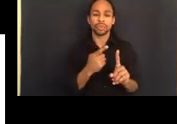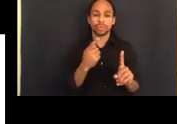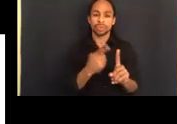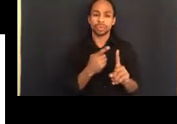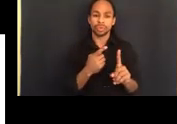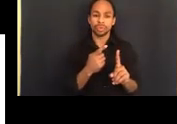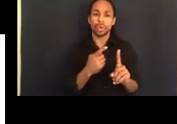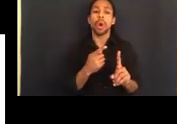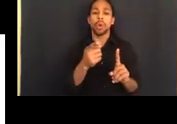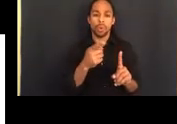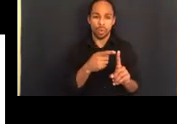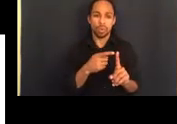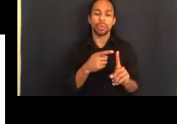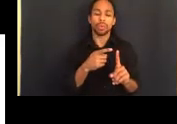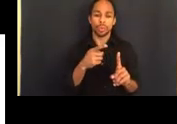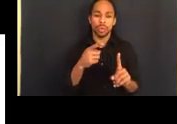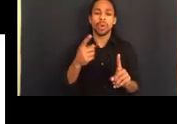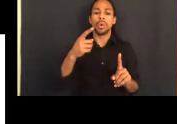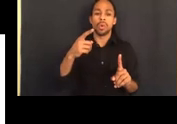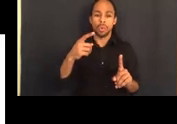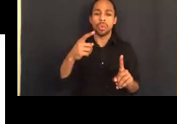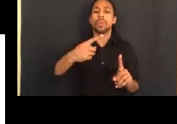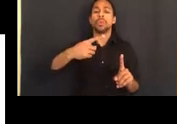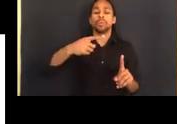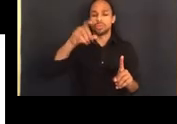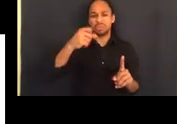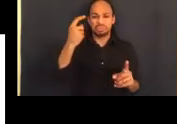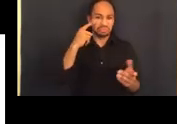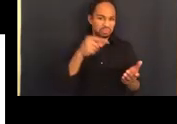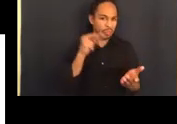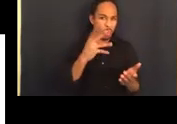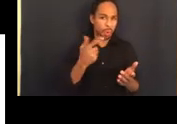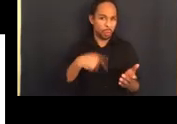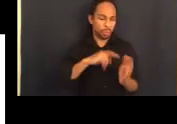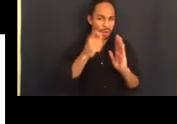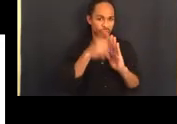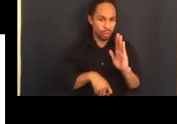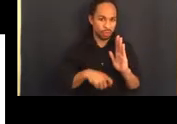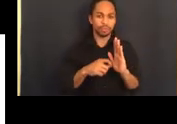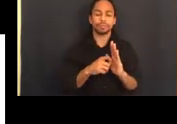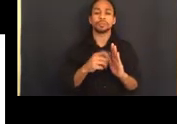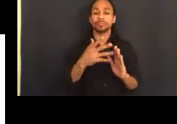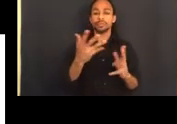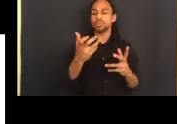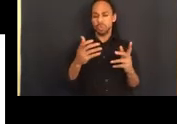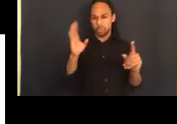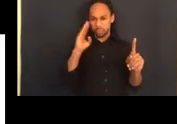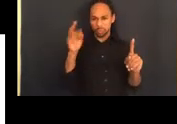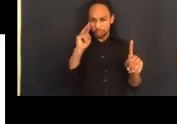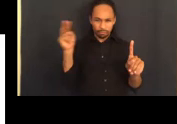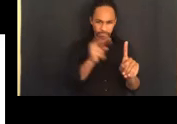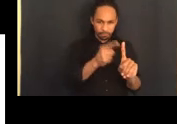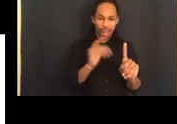issues. You can check it out on Medium. And really, we wanted to draw attention to how our existing social structures